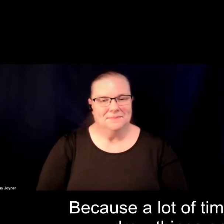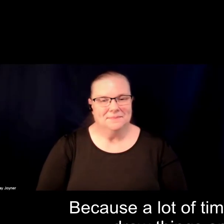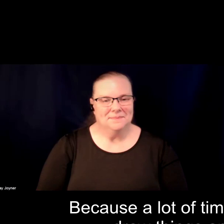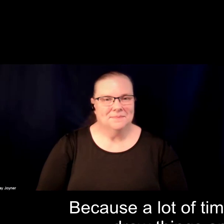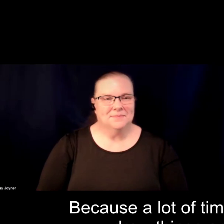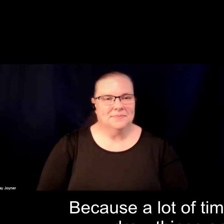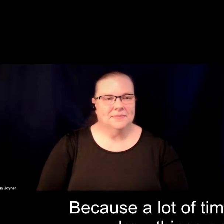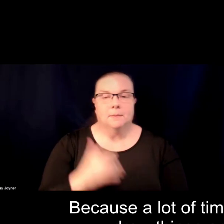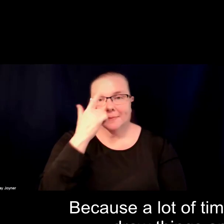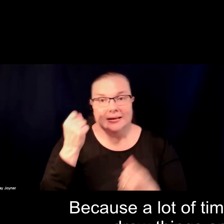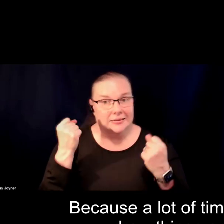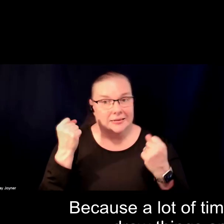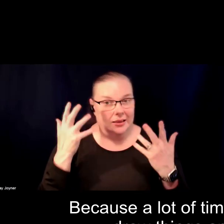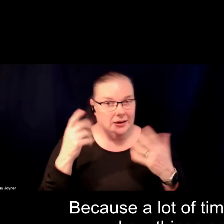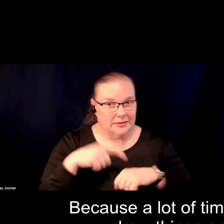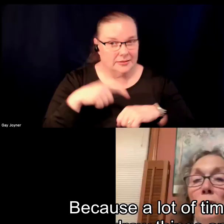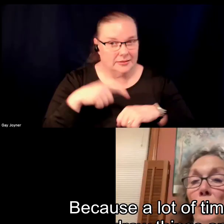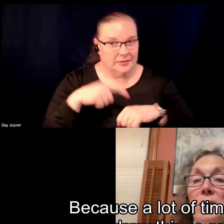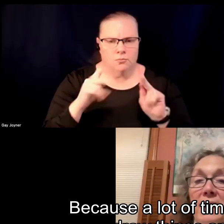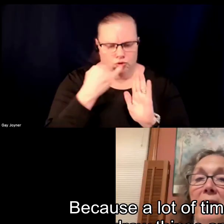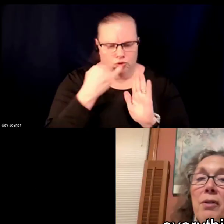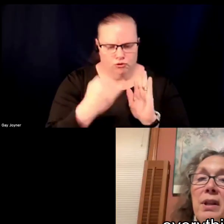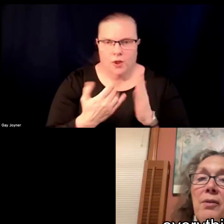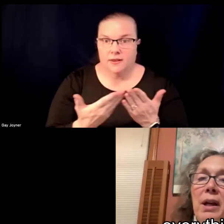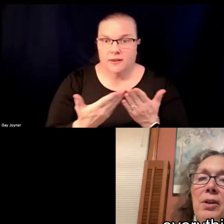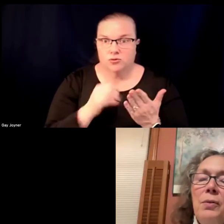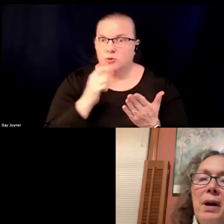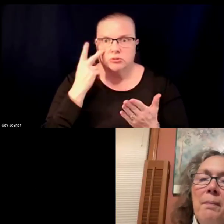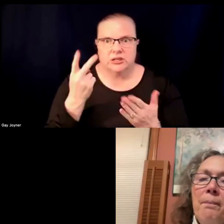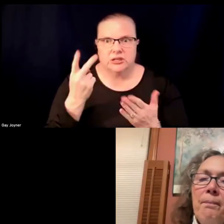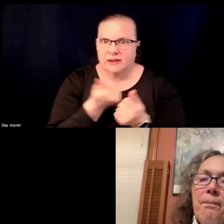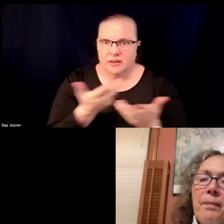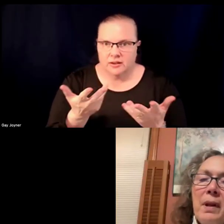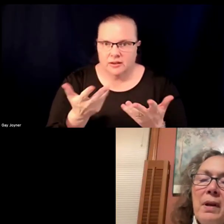Because a lot of times, people draw things and you don't see everything, right?